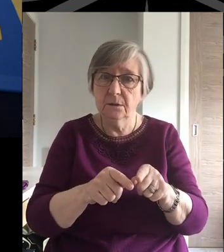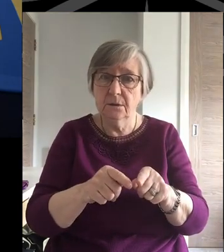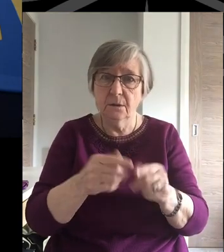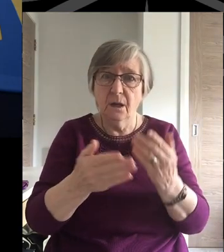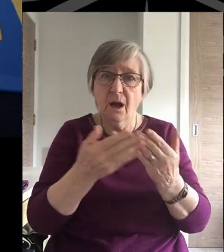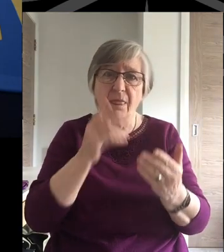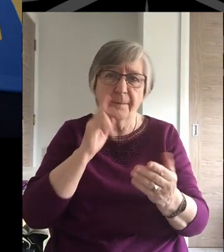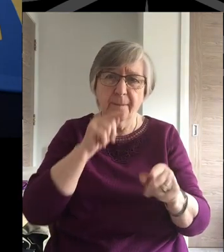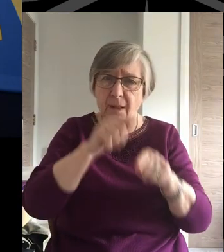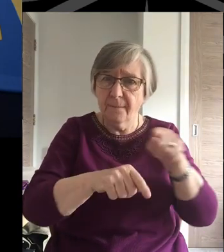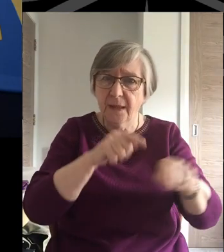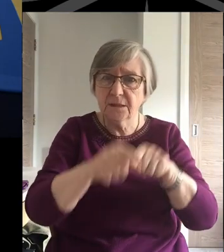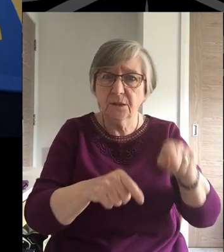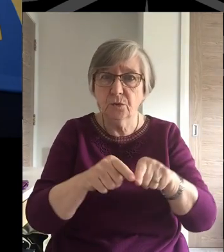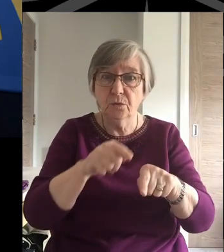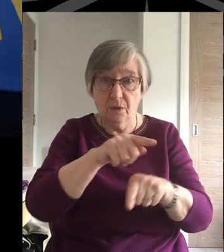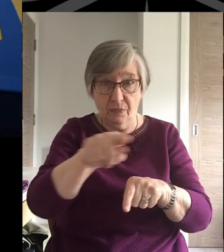in God.